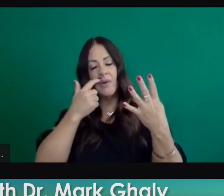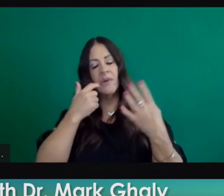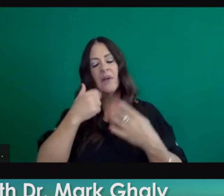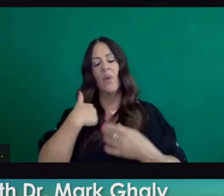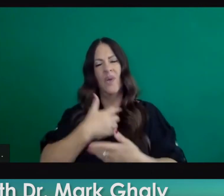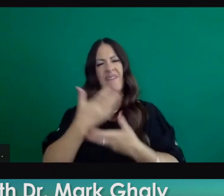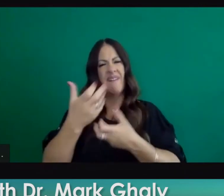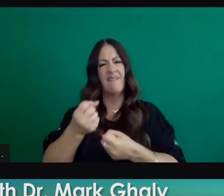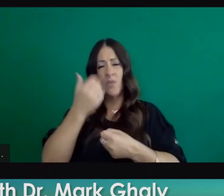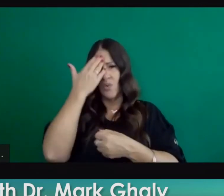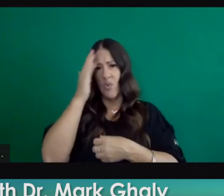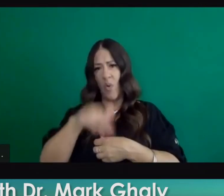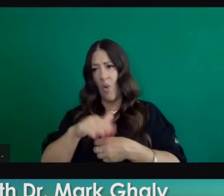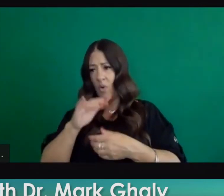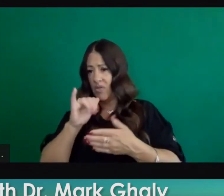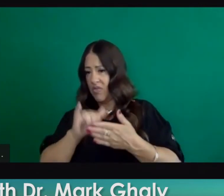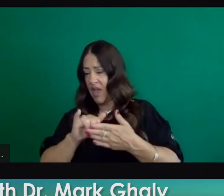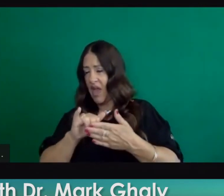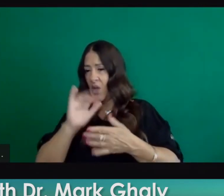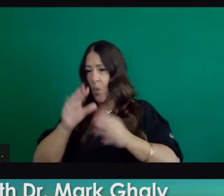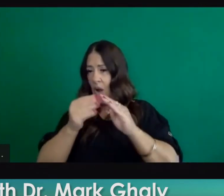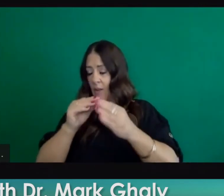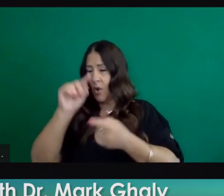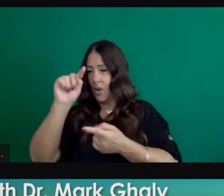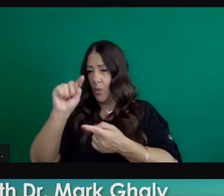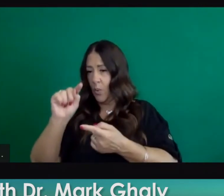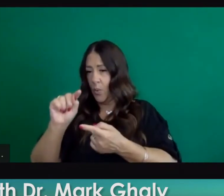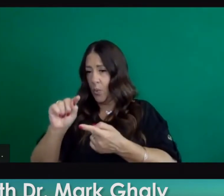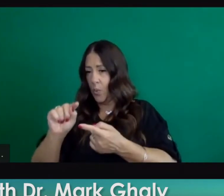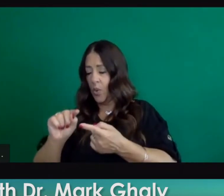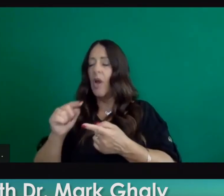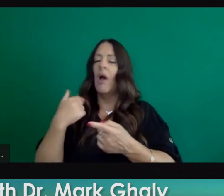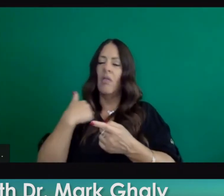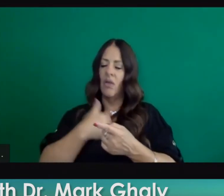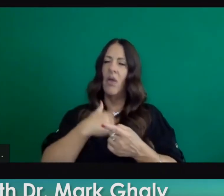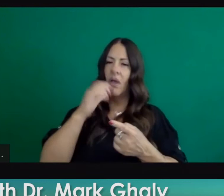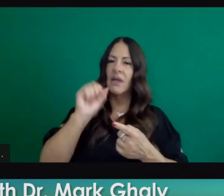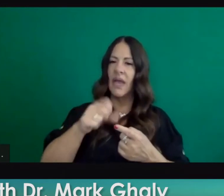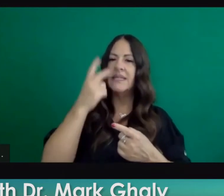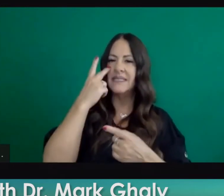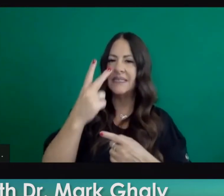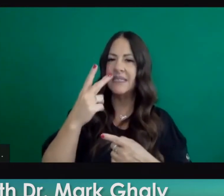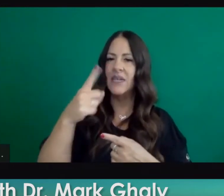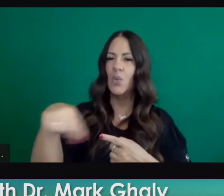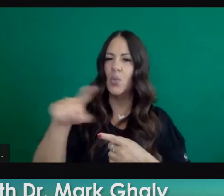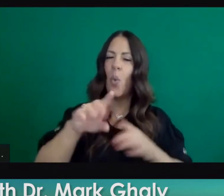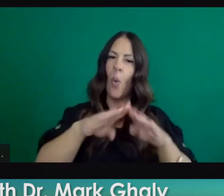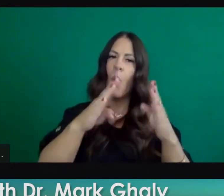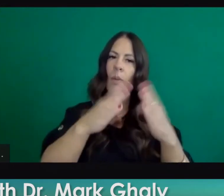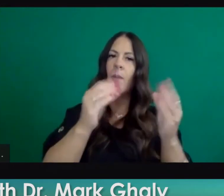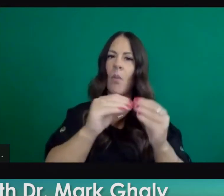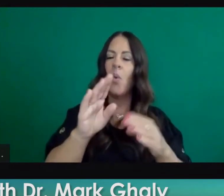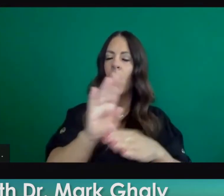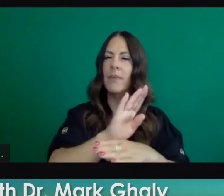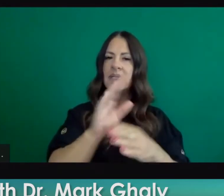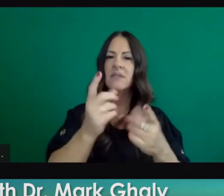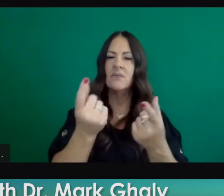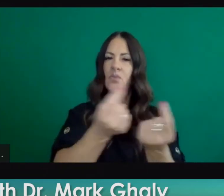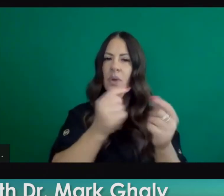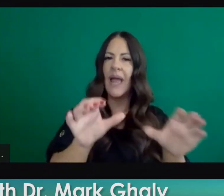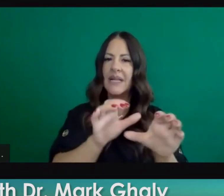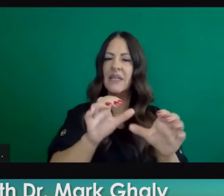is low enough that those increased activities will not put us at jeopardy of seeing